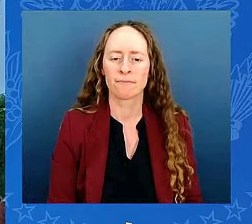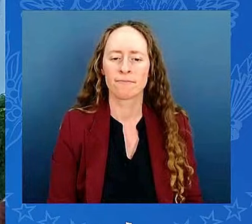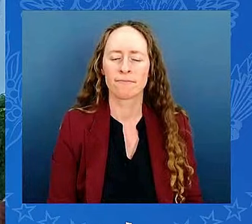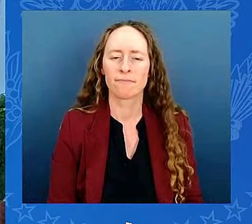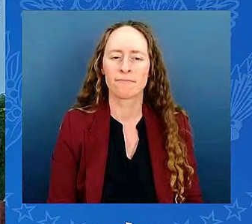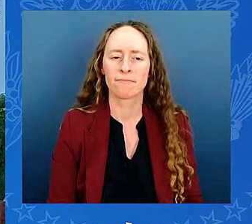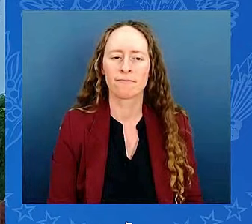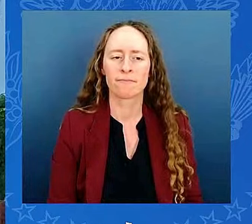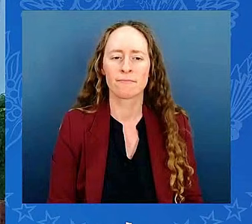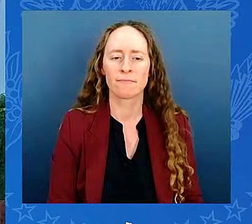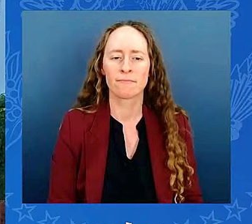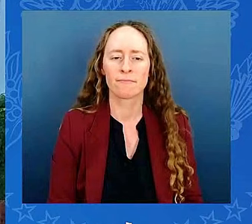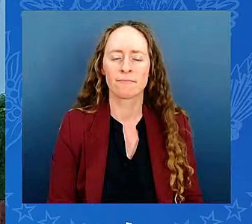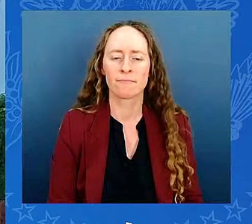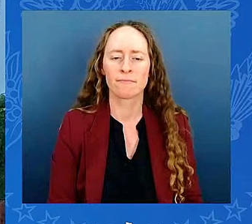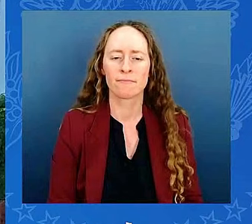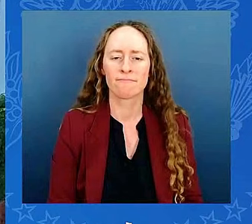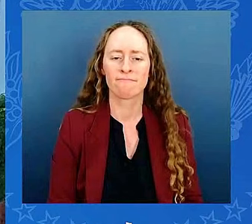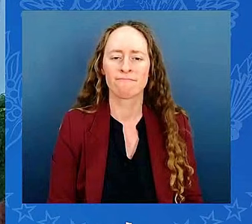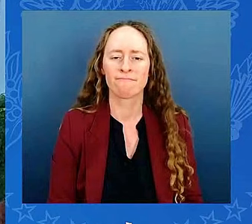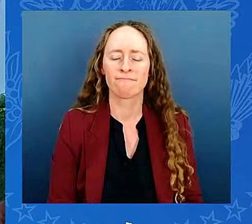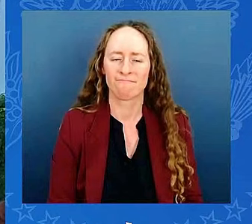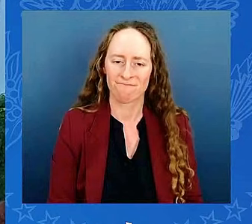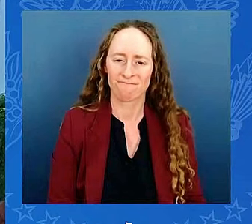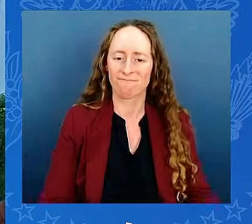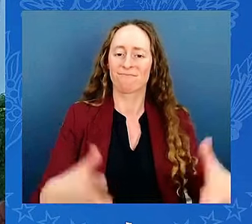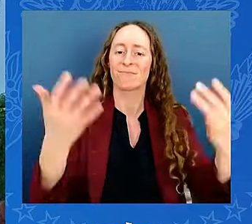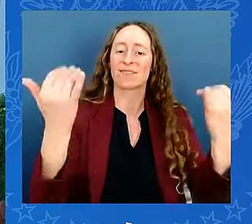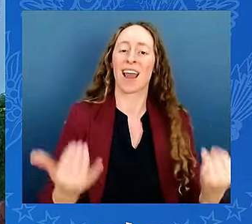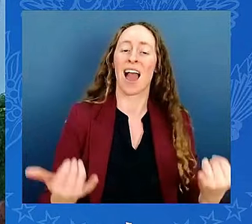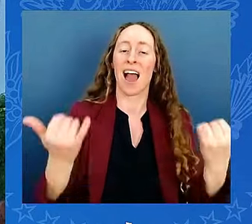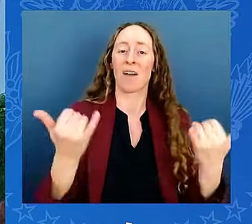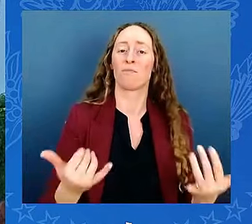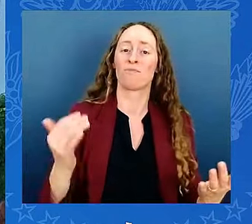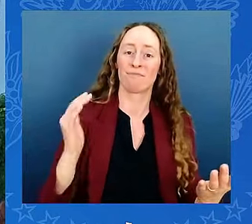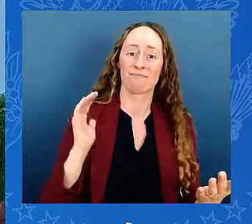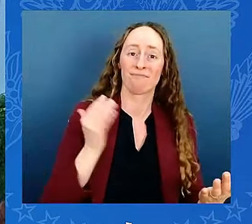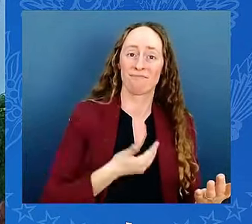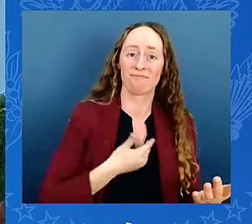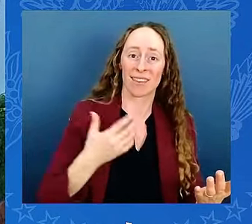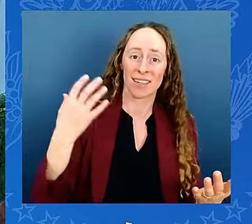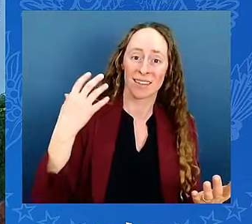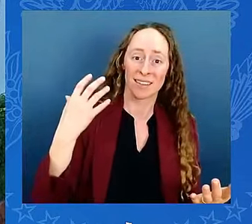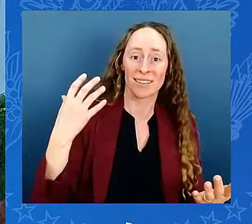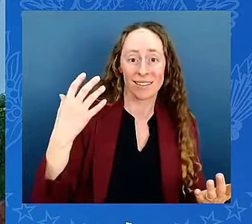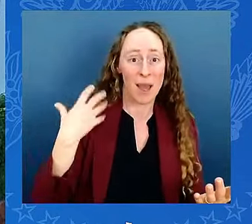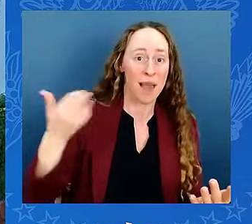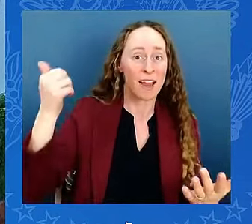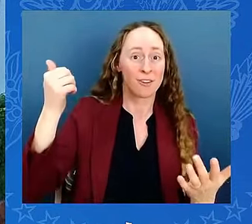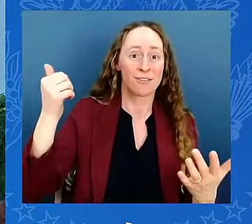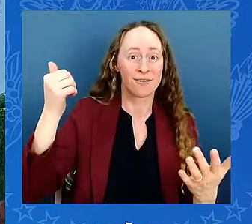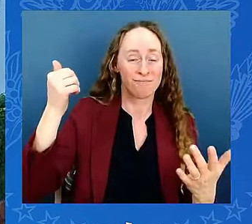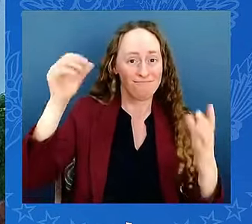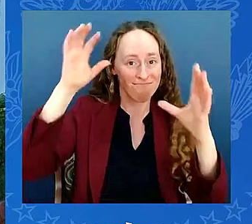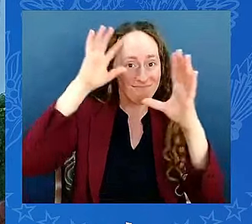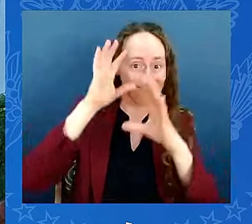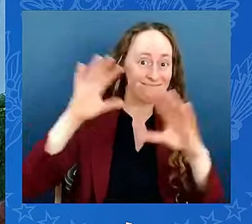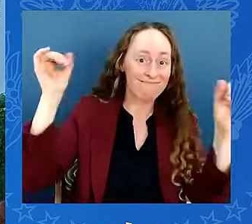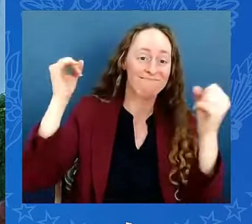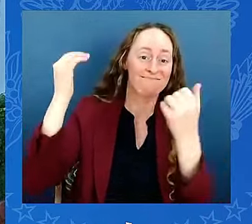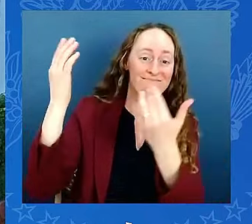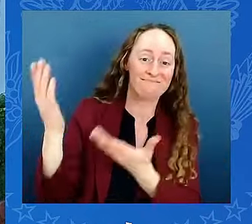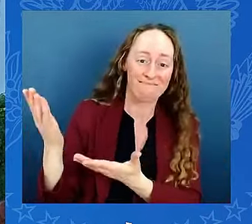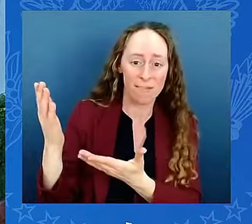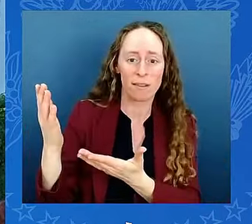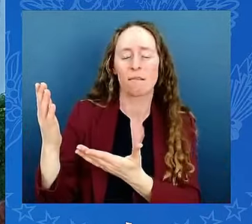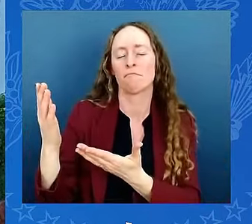And now, to our Commander-in-Chief, the man whose unwavering support and commitment have